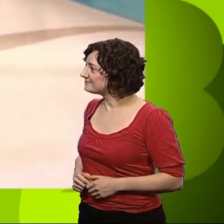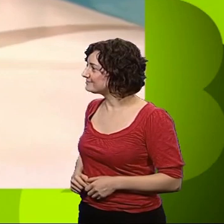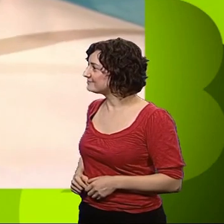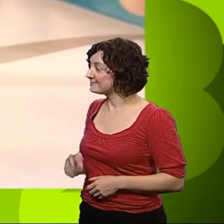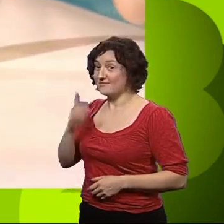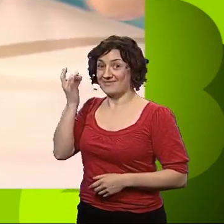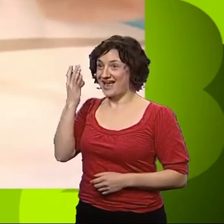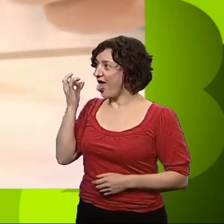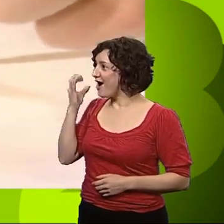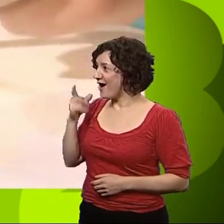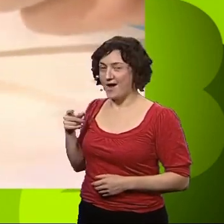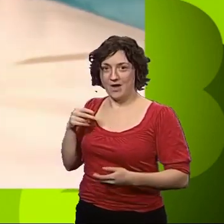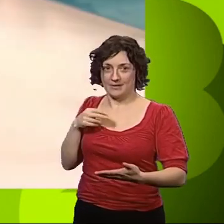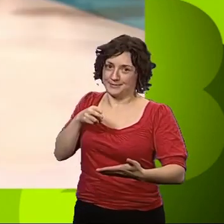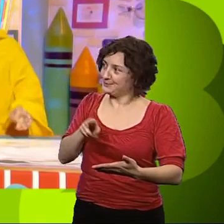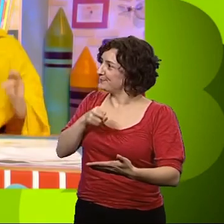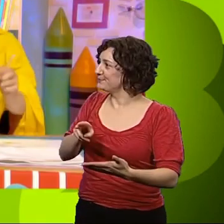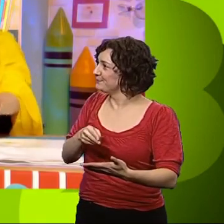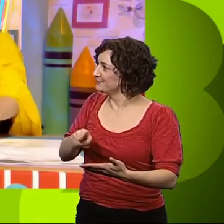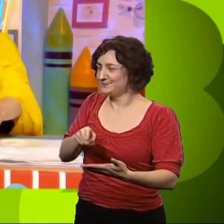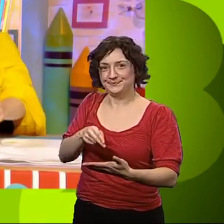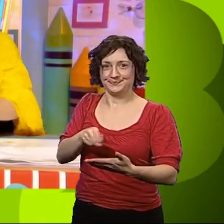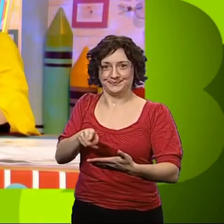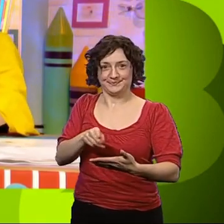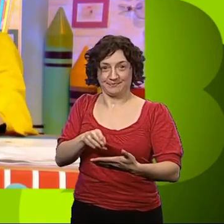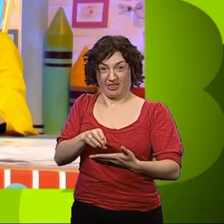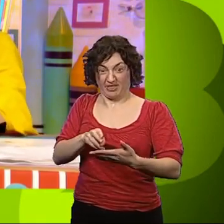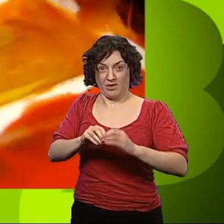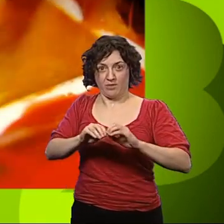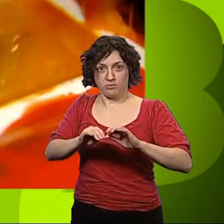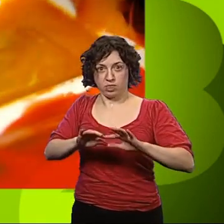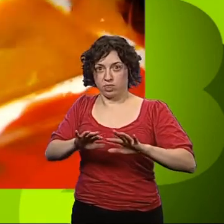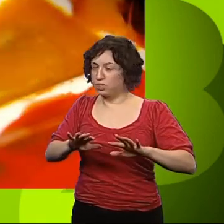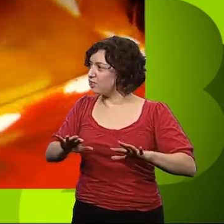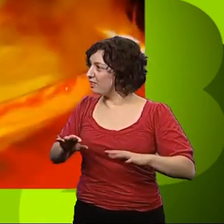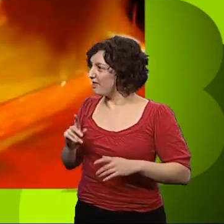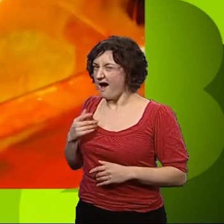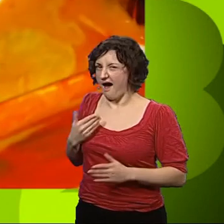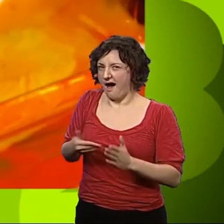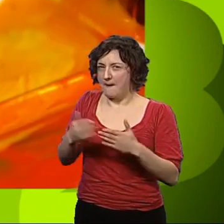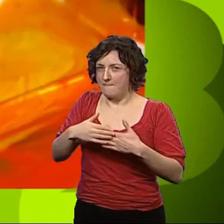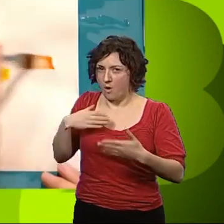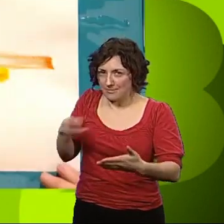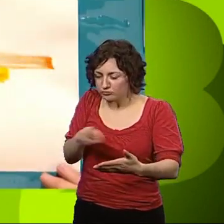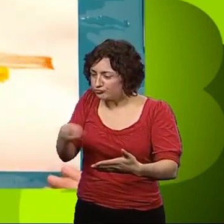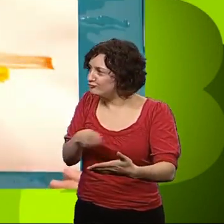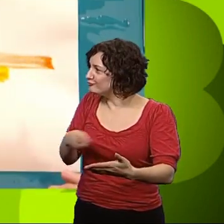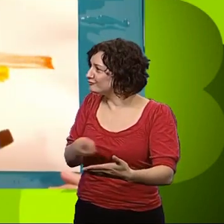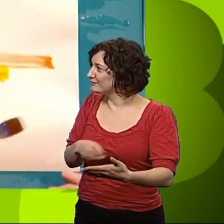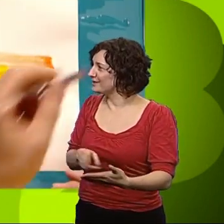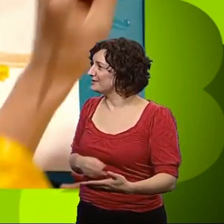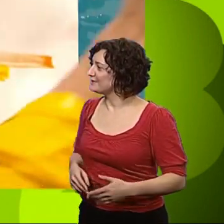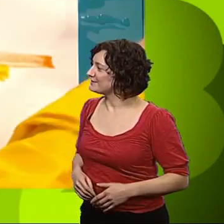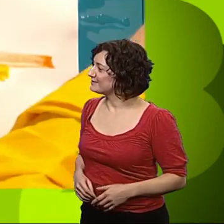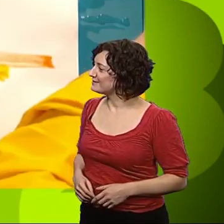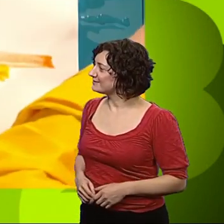here, just dab it on. See how it drags out? Look, if I get a bit more nice darker colour here, look, just drag it across. Whoa,